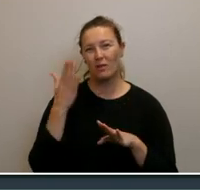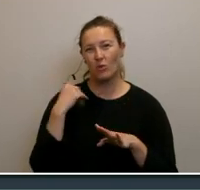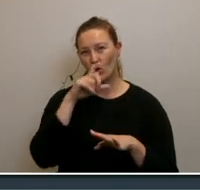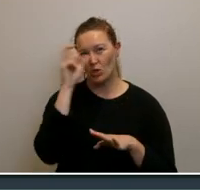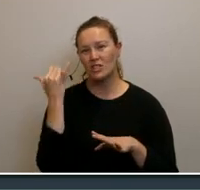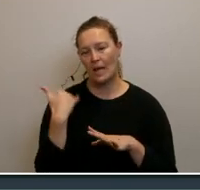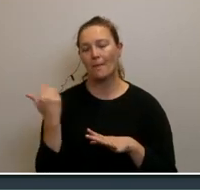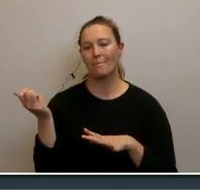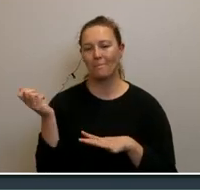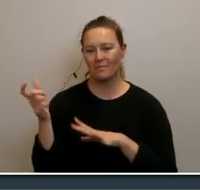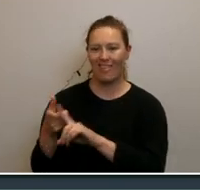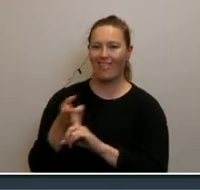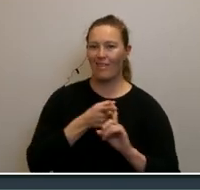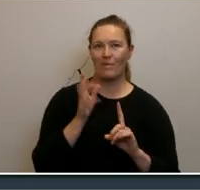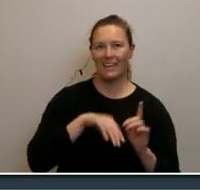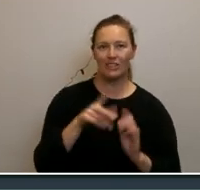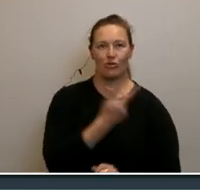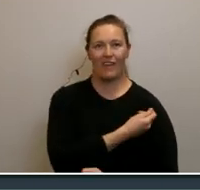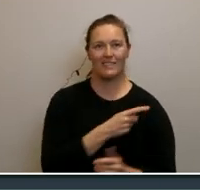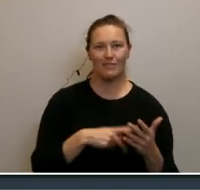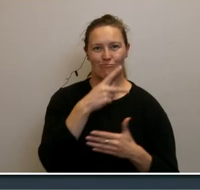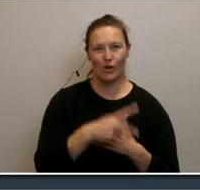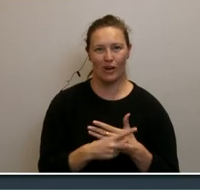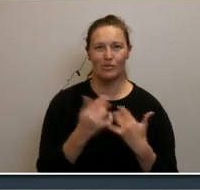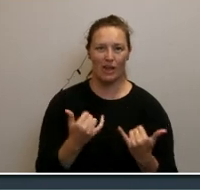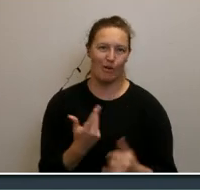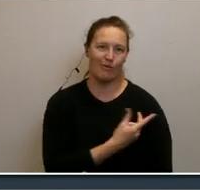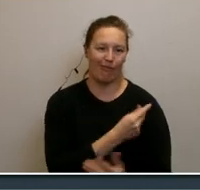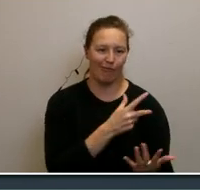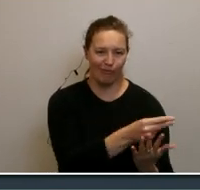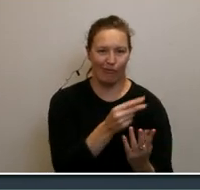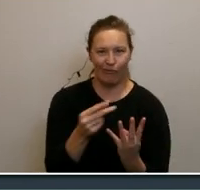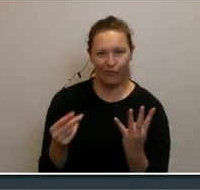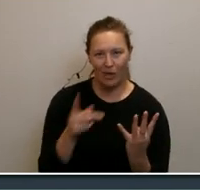back into the vaccination program and is jabbing people as we speak.